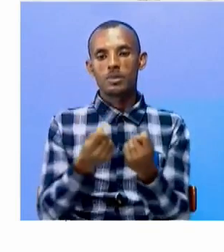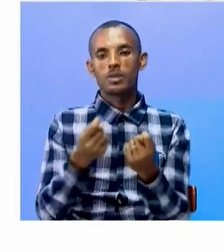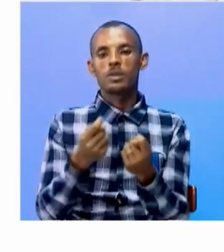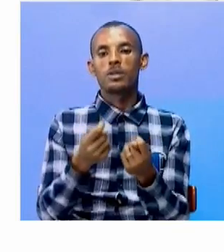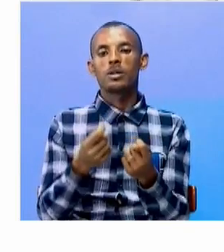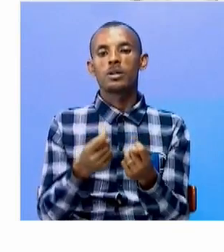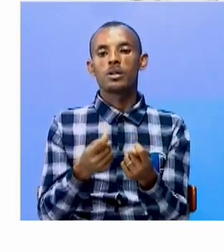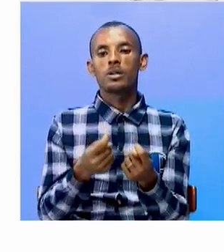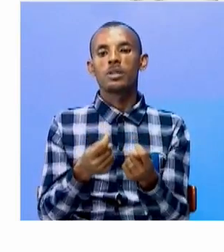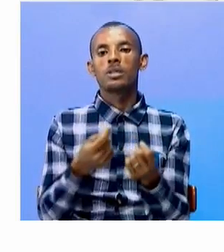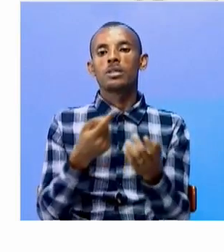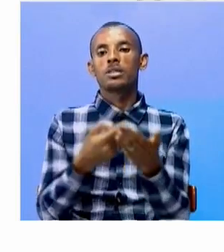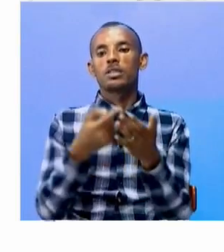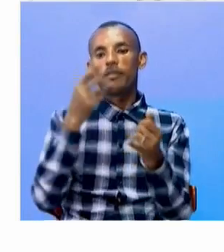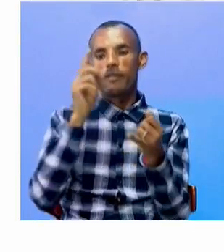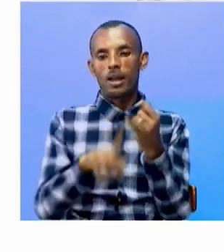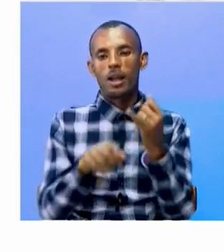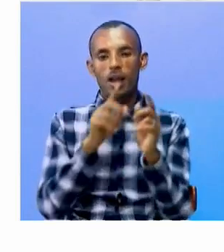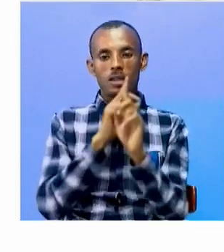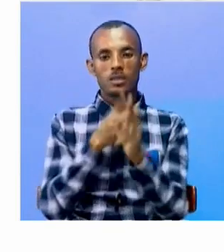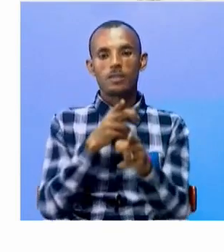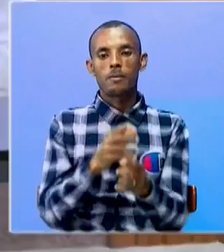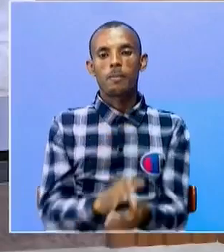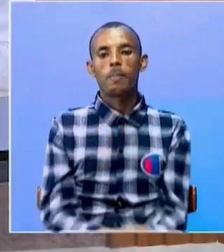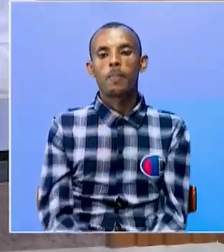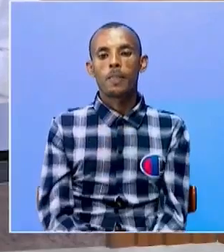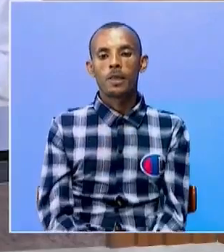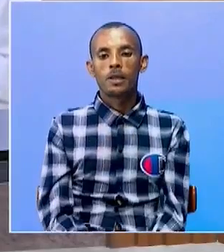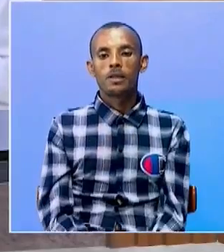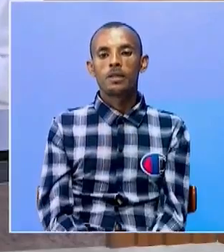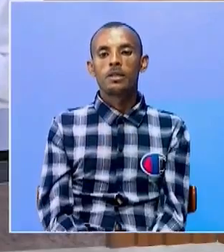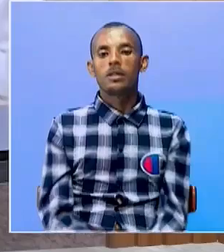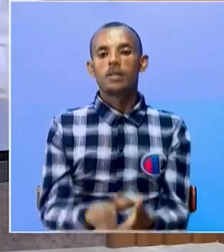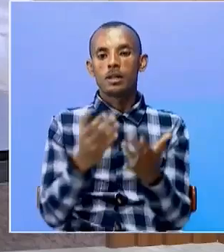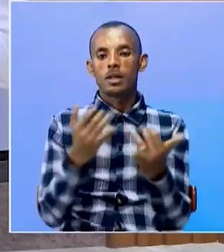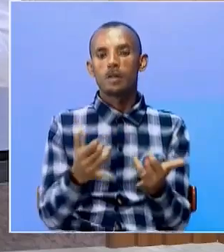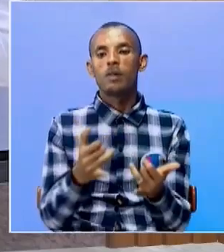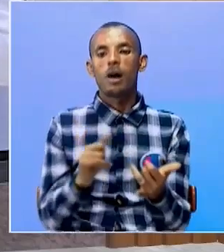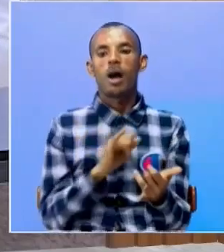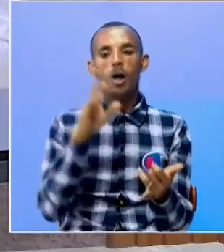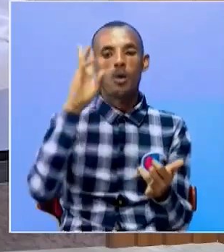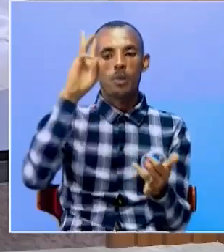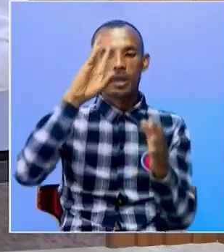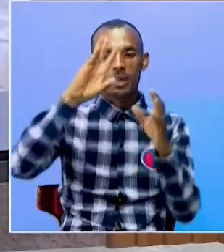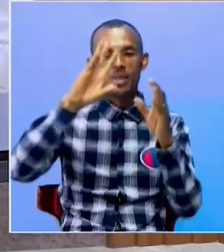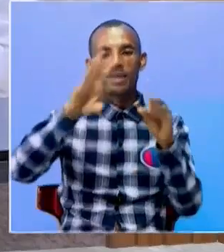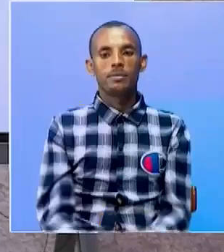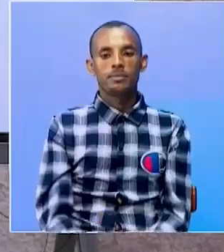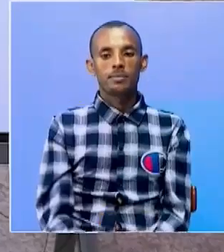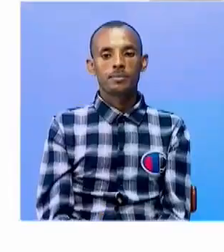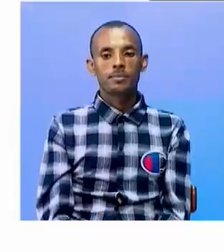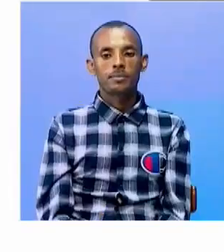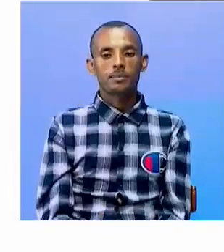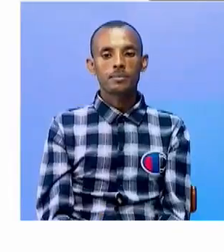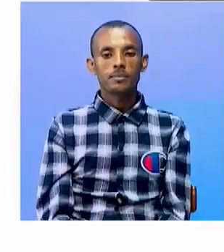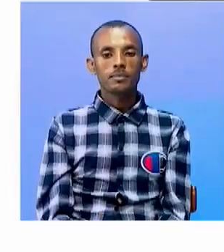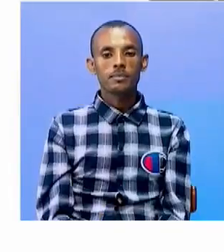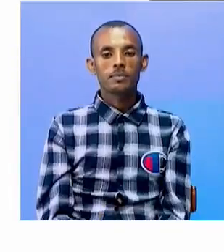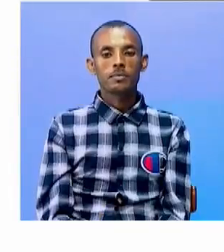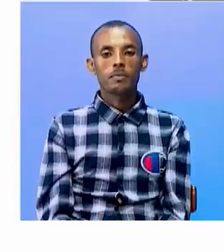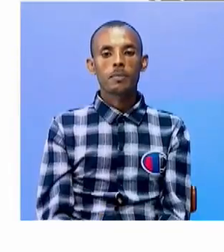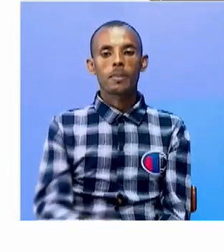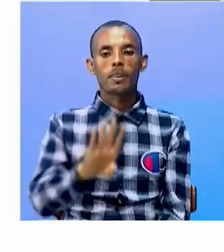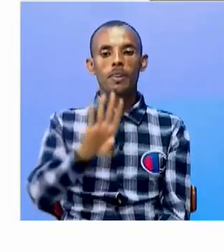answer as it is. This is the last simplified answer. Now, I will give you one question for you to try.